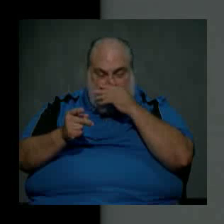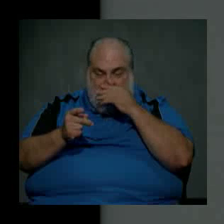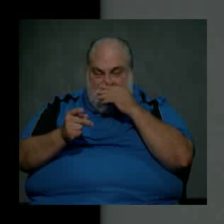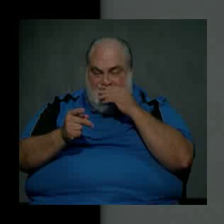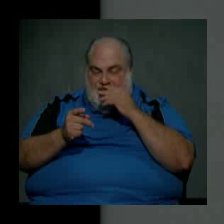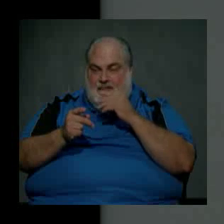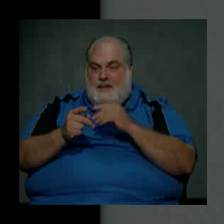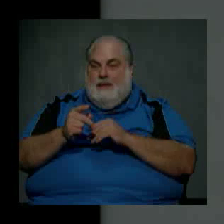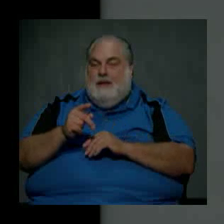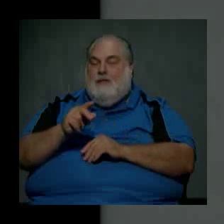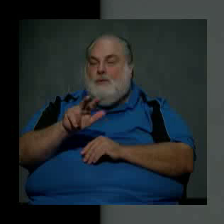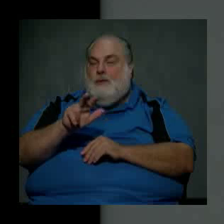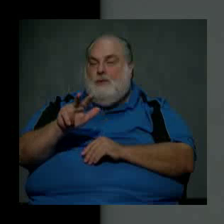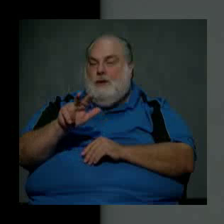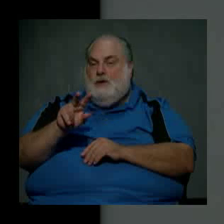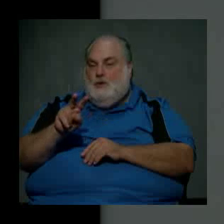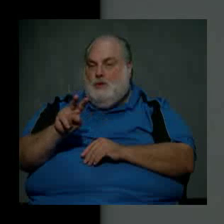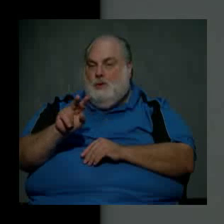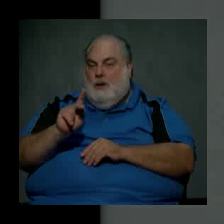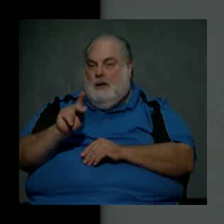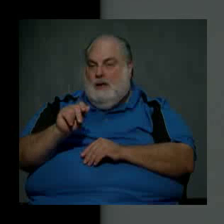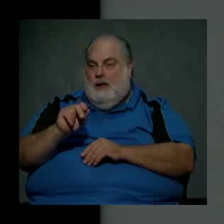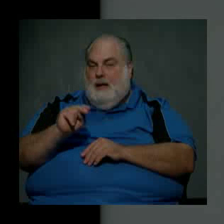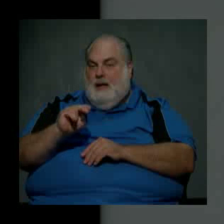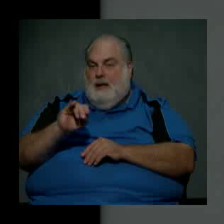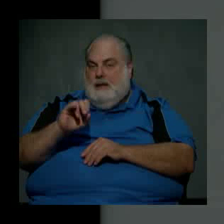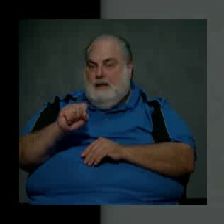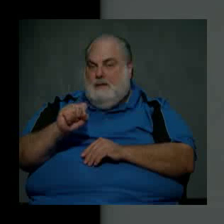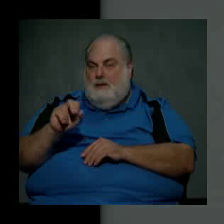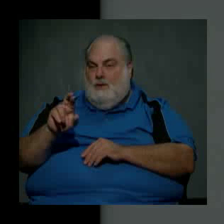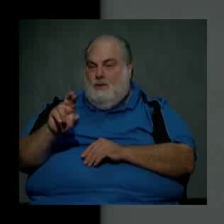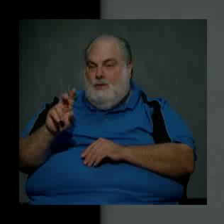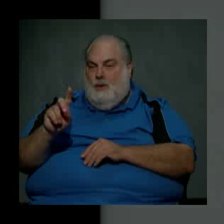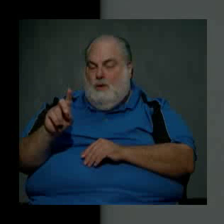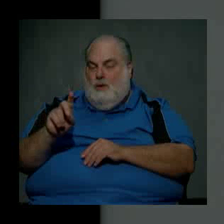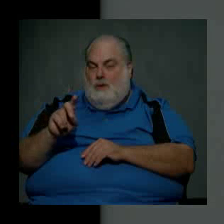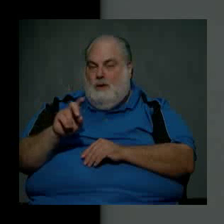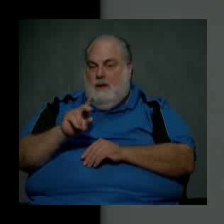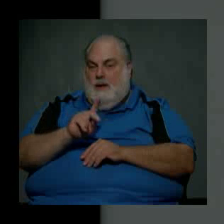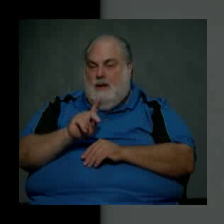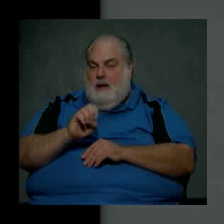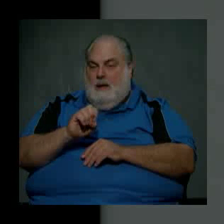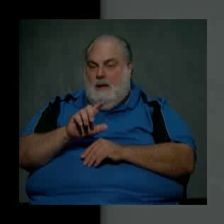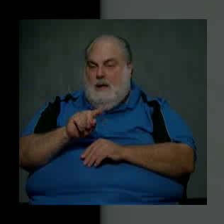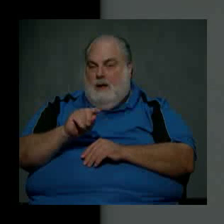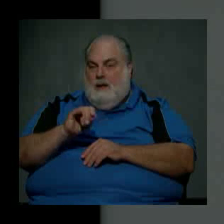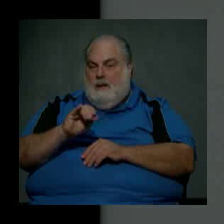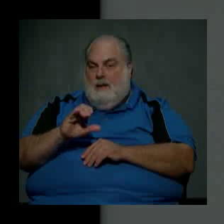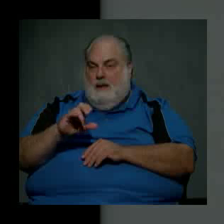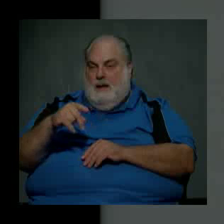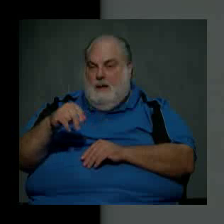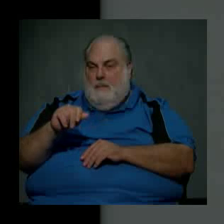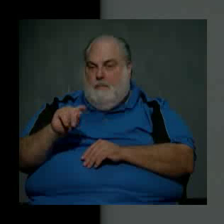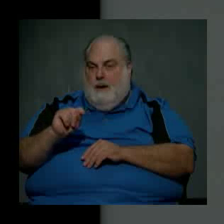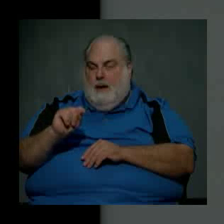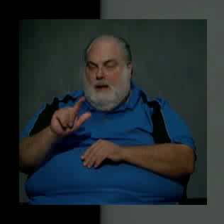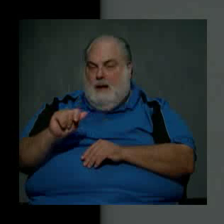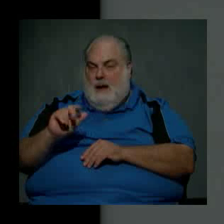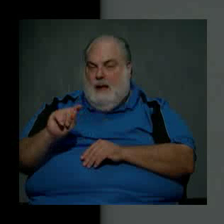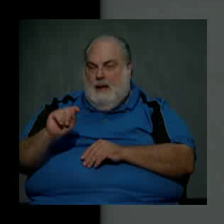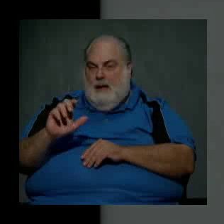File A 332, Canis Road, Deltic Potlatch Annexation. A request to add